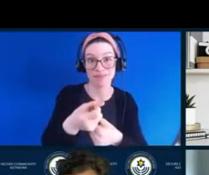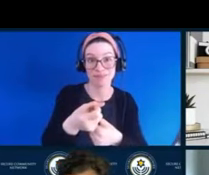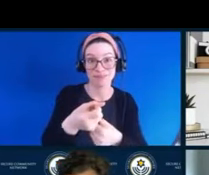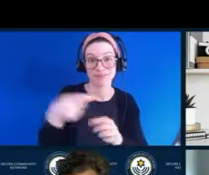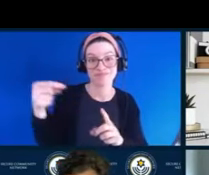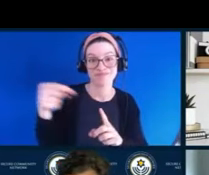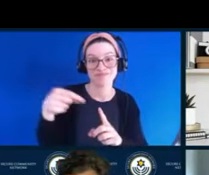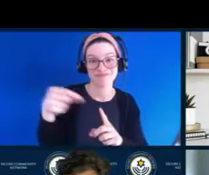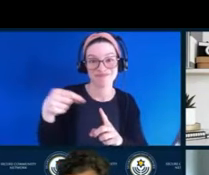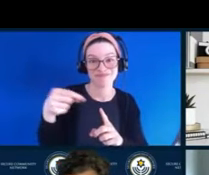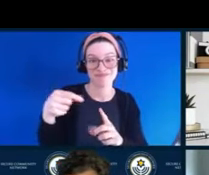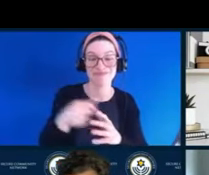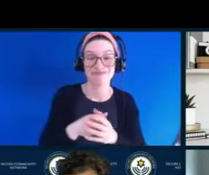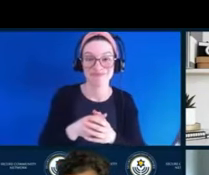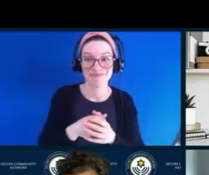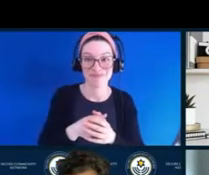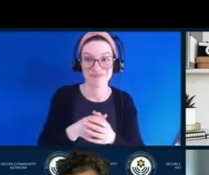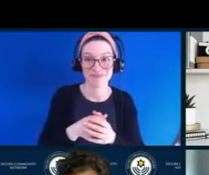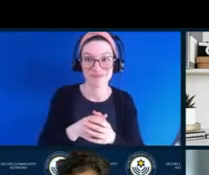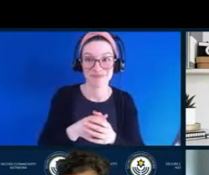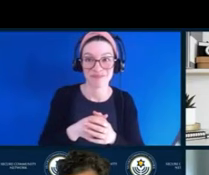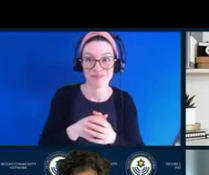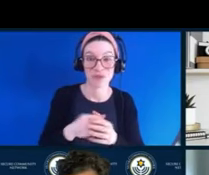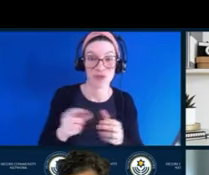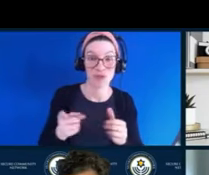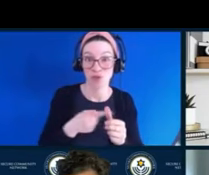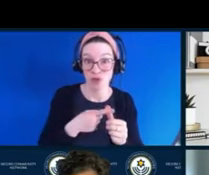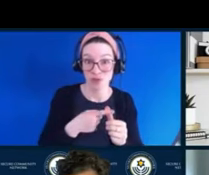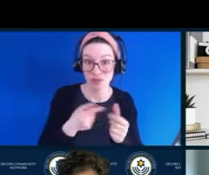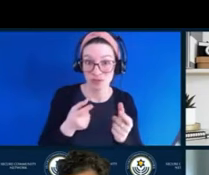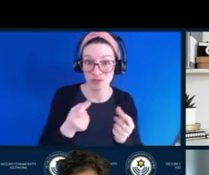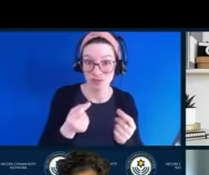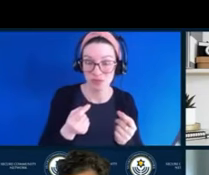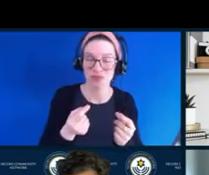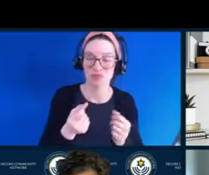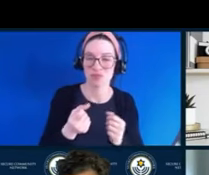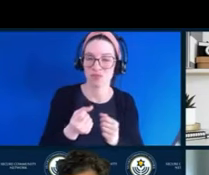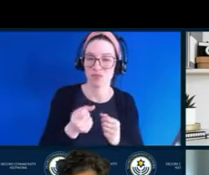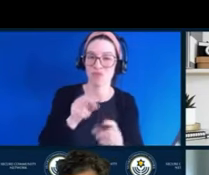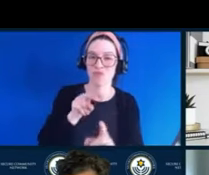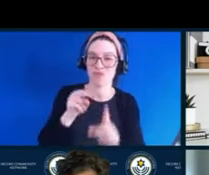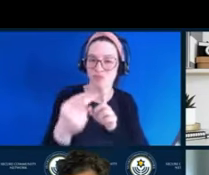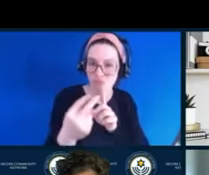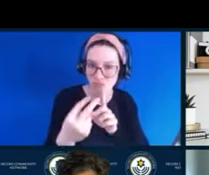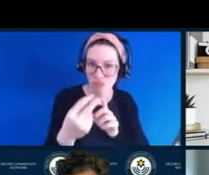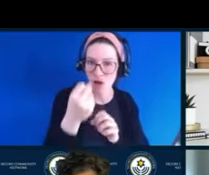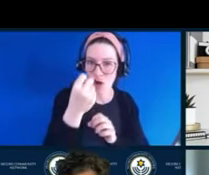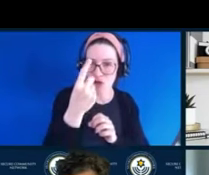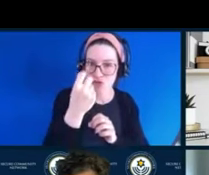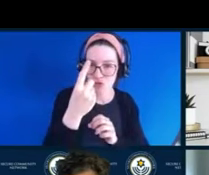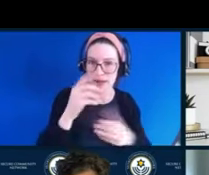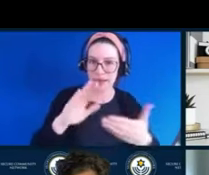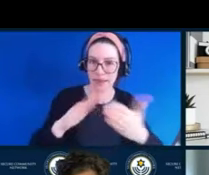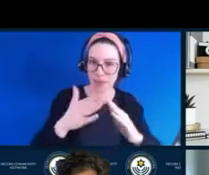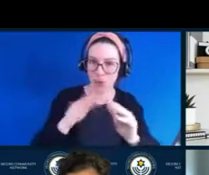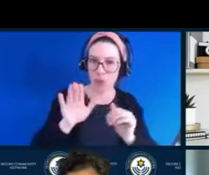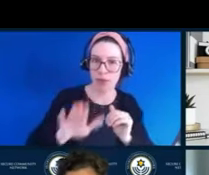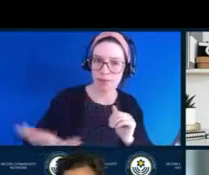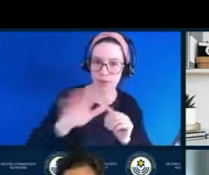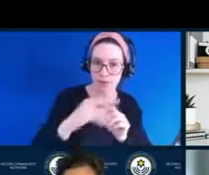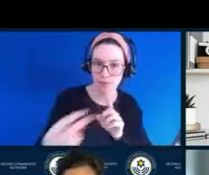of that comes of really understanding who your community is, whether it's something as simple as the hate crimes data we talked about before,